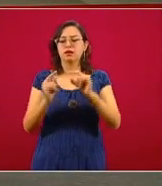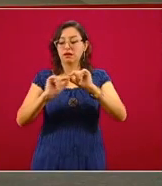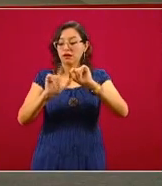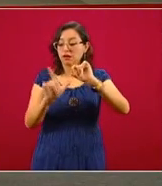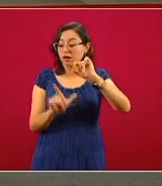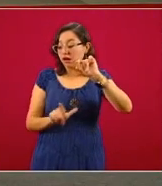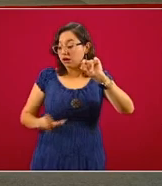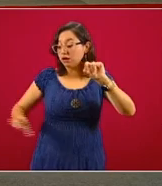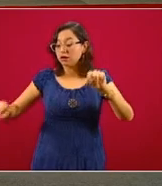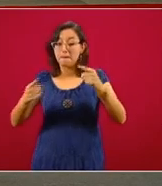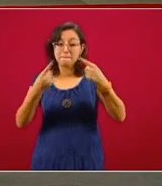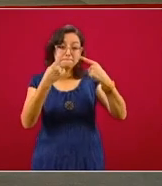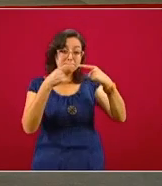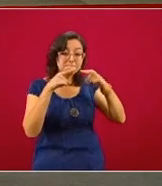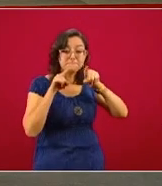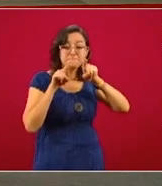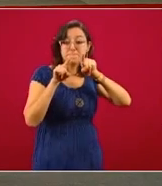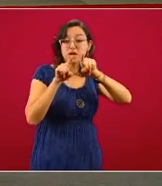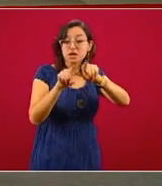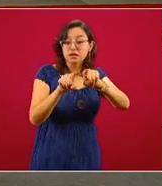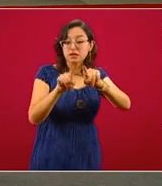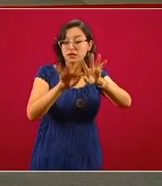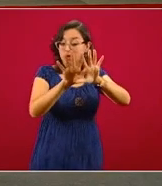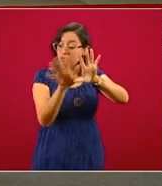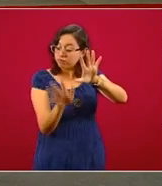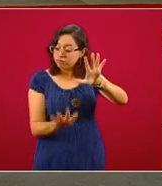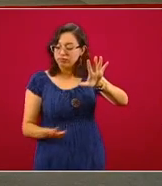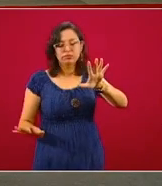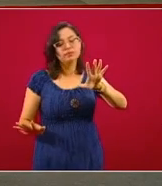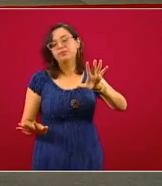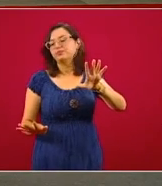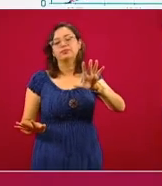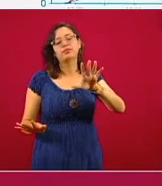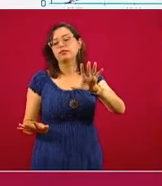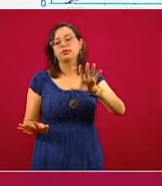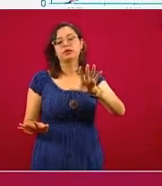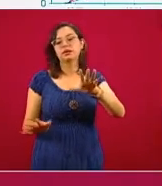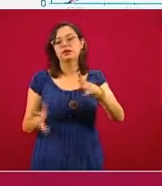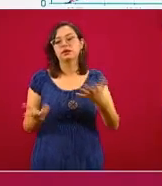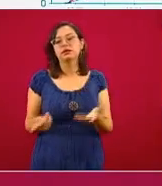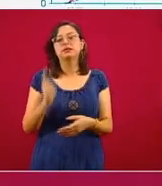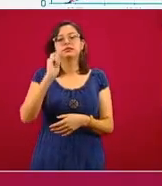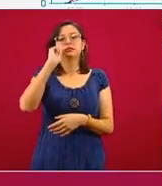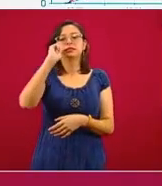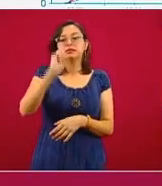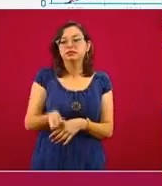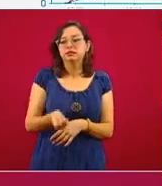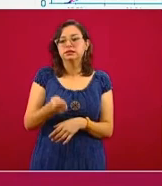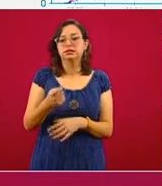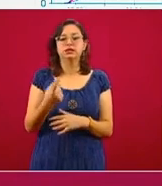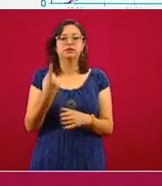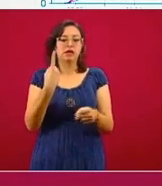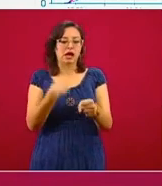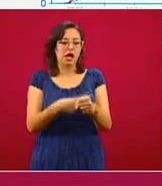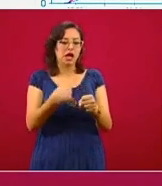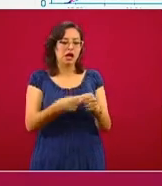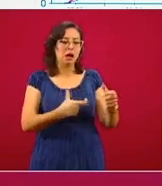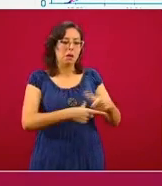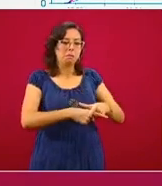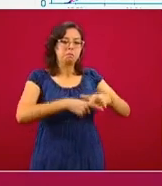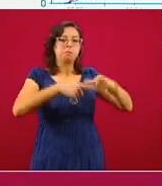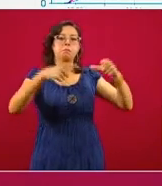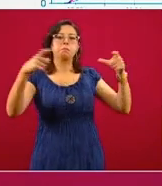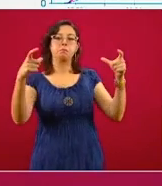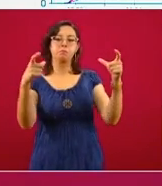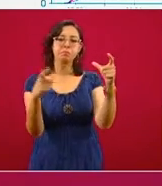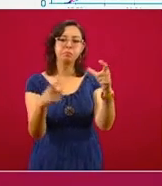is not distributed in our national territory in a uniform way, meaning we don't have the